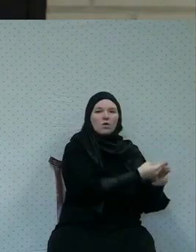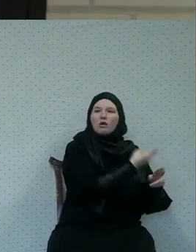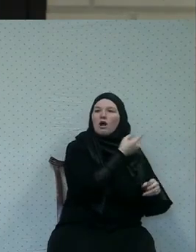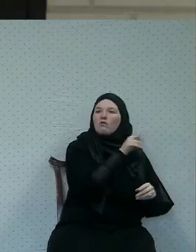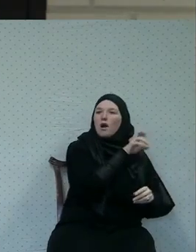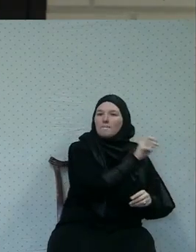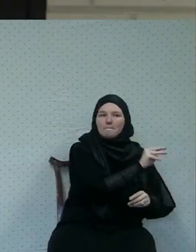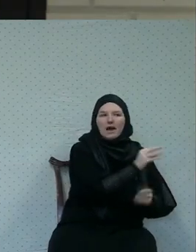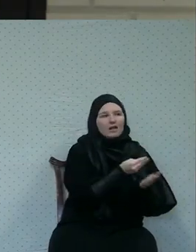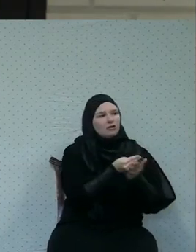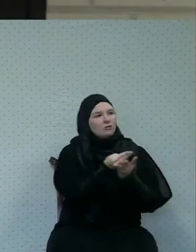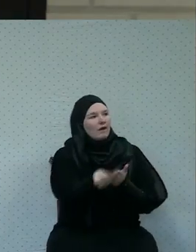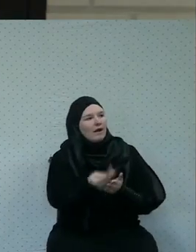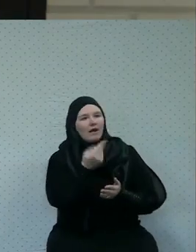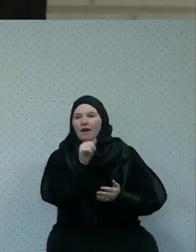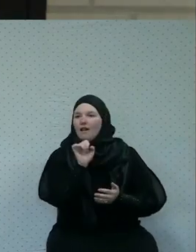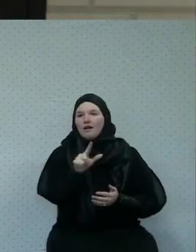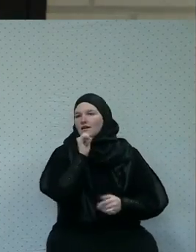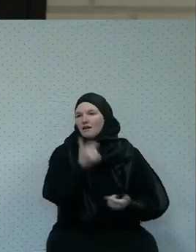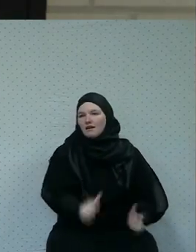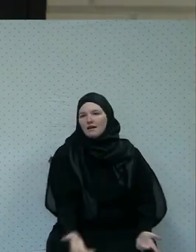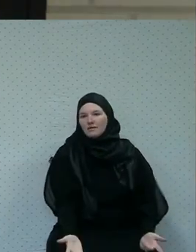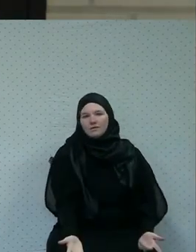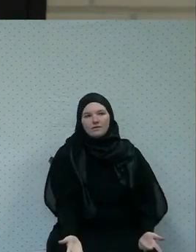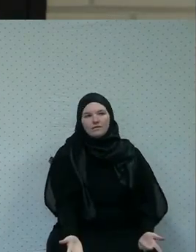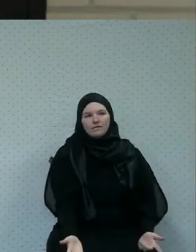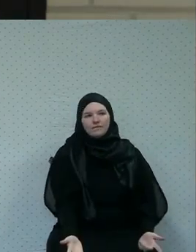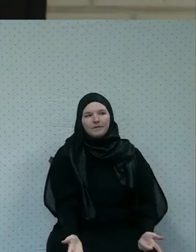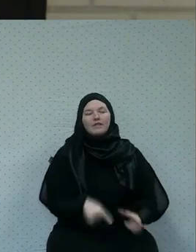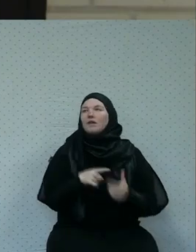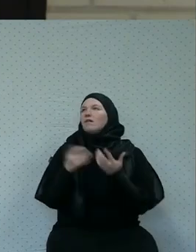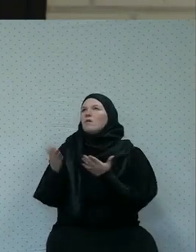speak haram, and ask Allah, how could Allah answer him?